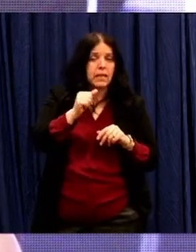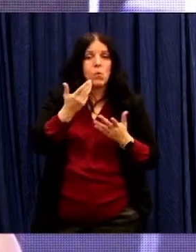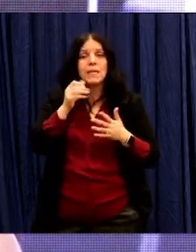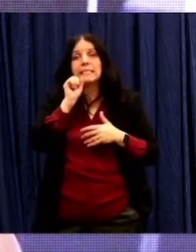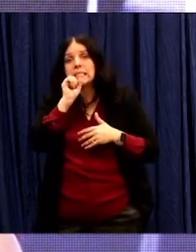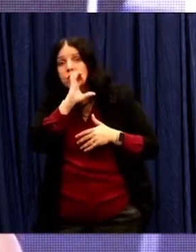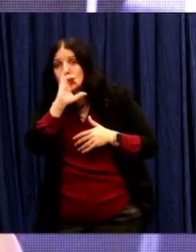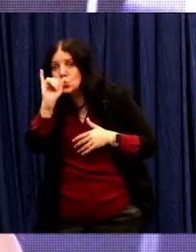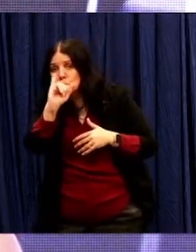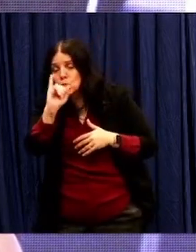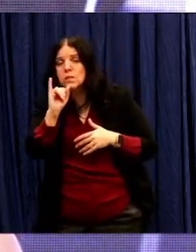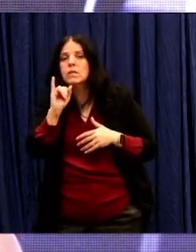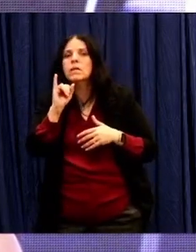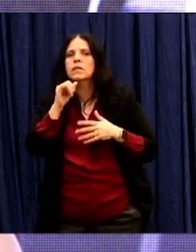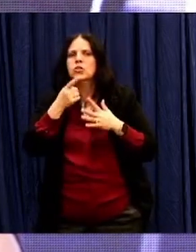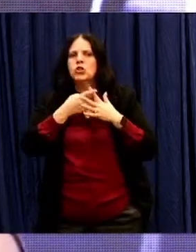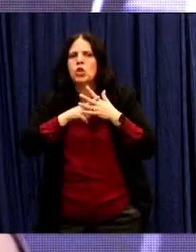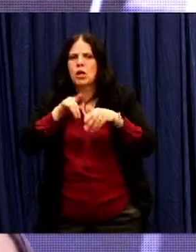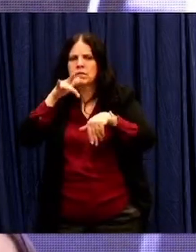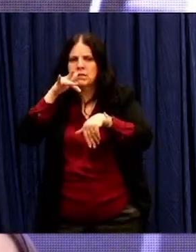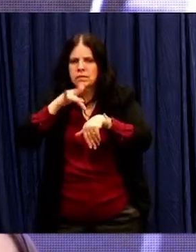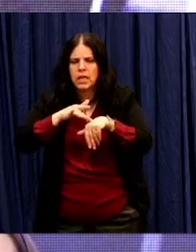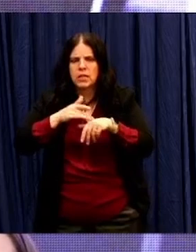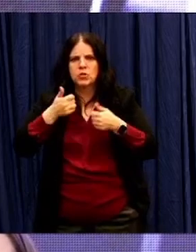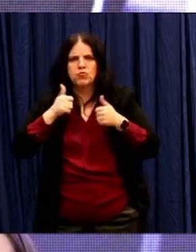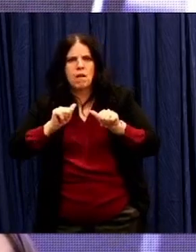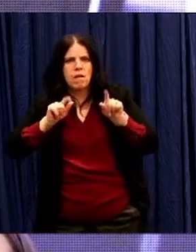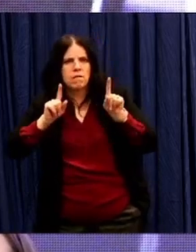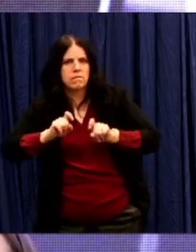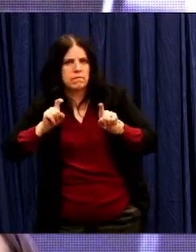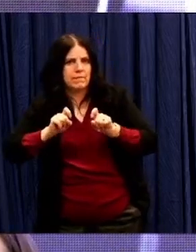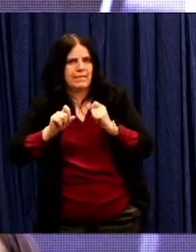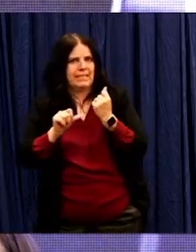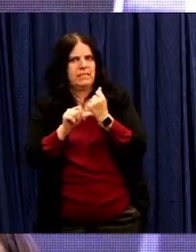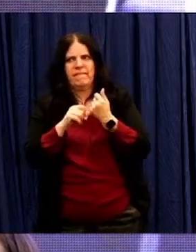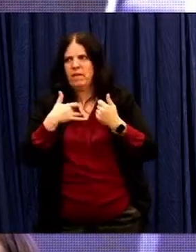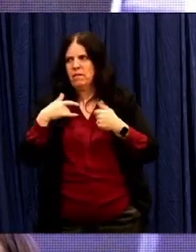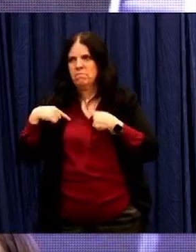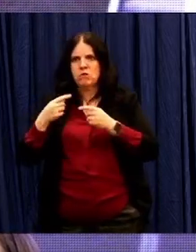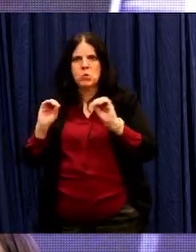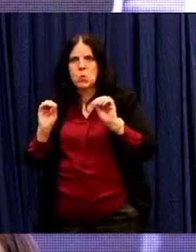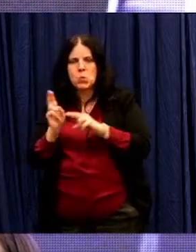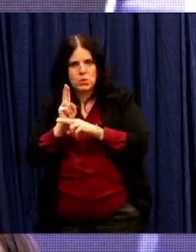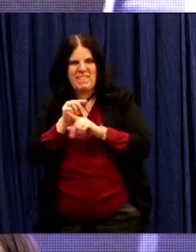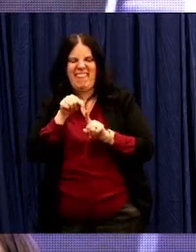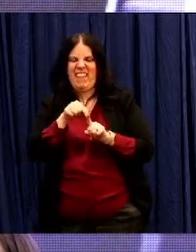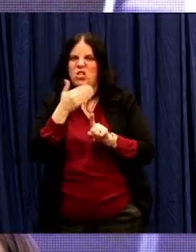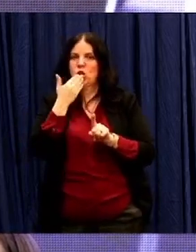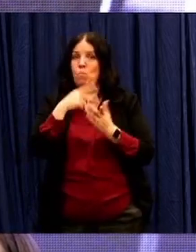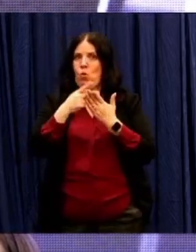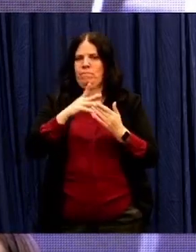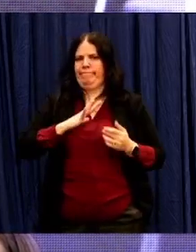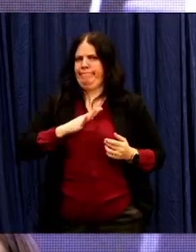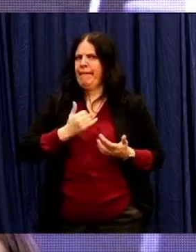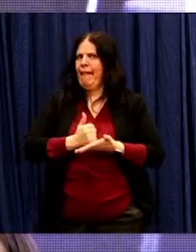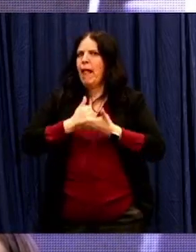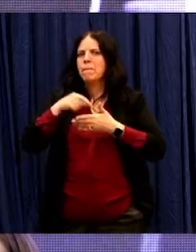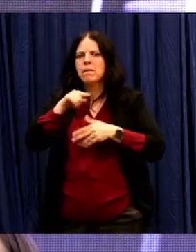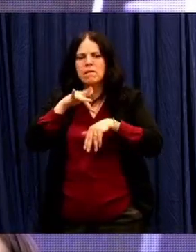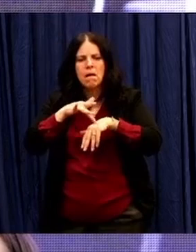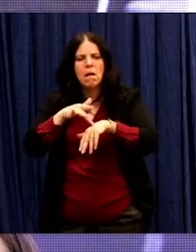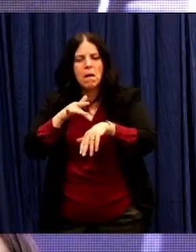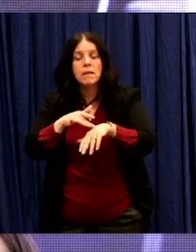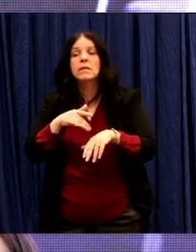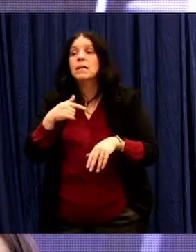introduced to assistive technology. I had asked your ideas on what you believe assistive technology